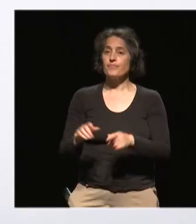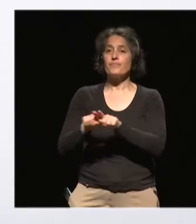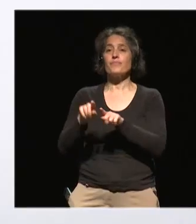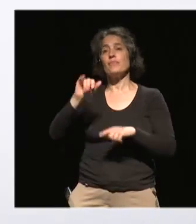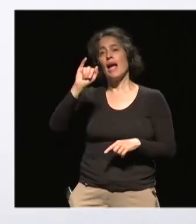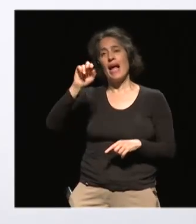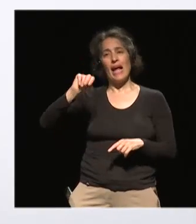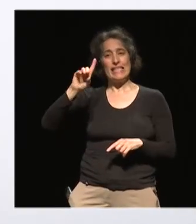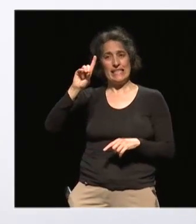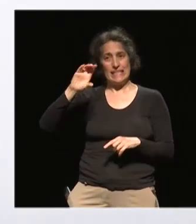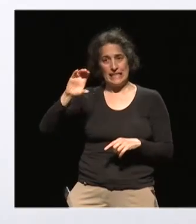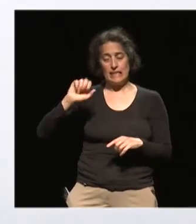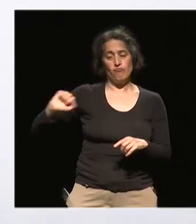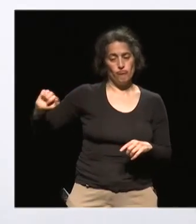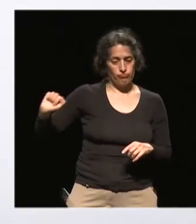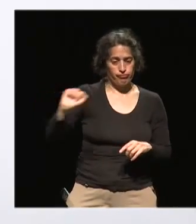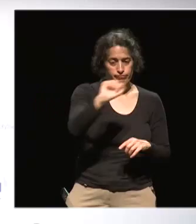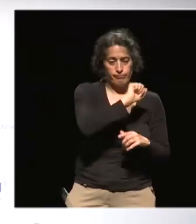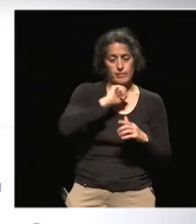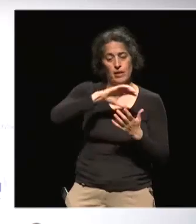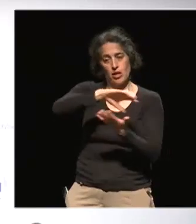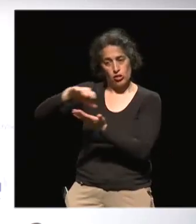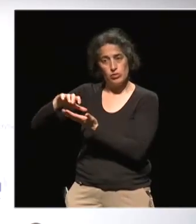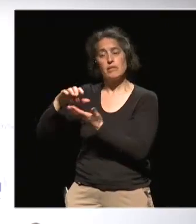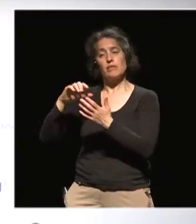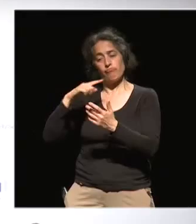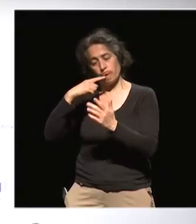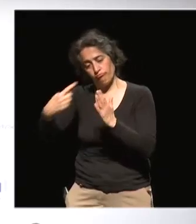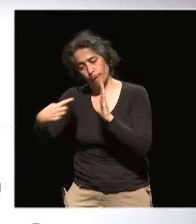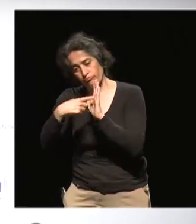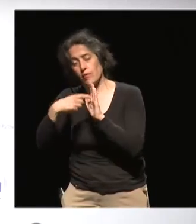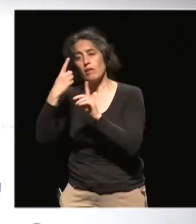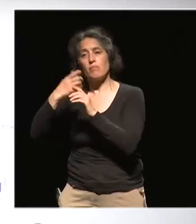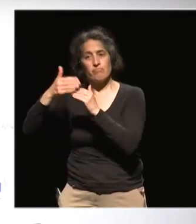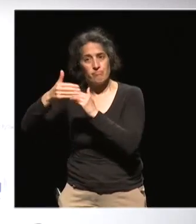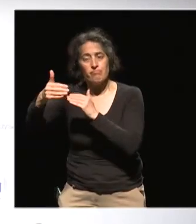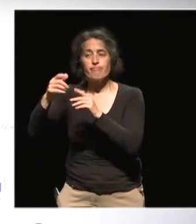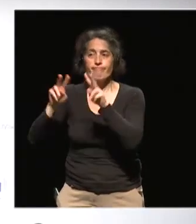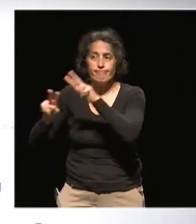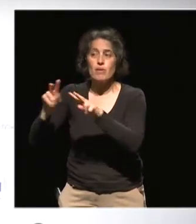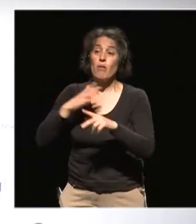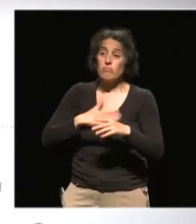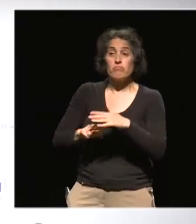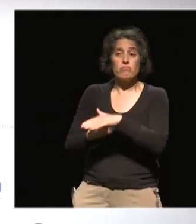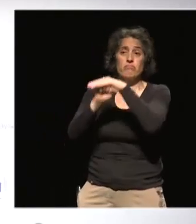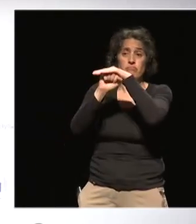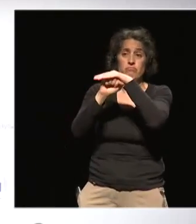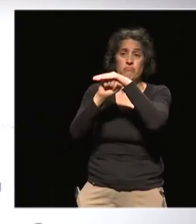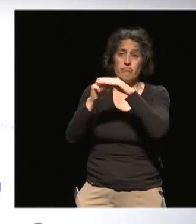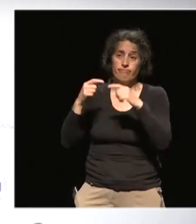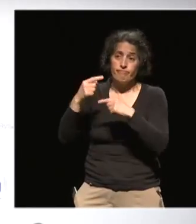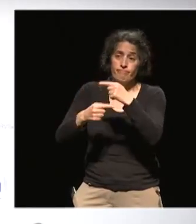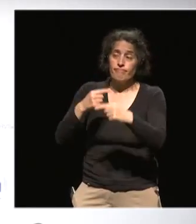help everybody to make this contribution. And we have these INDCs which don't add up to anything